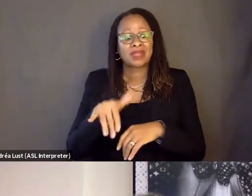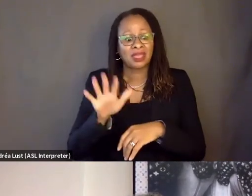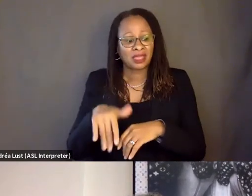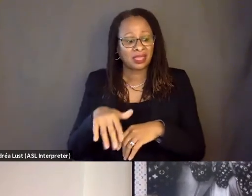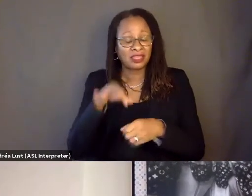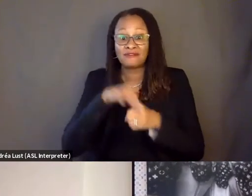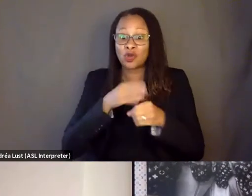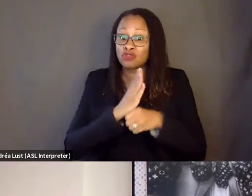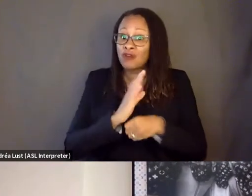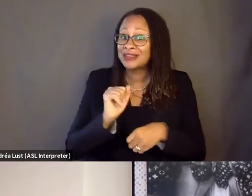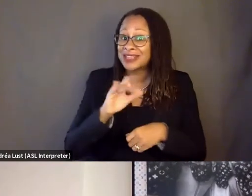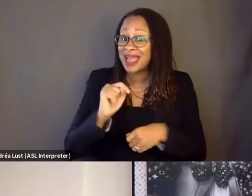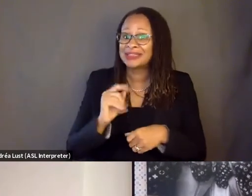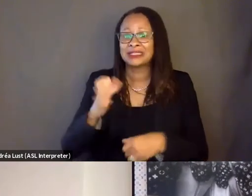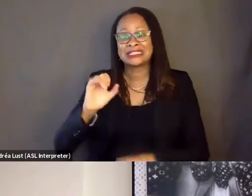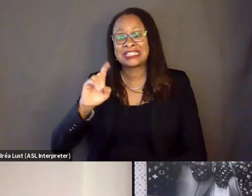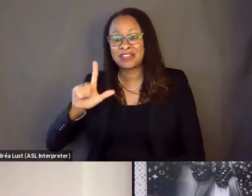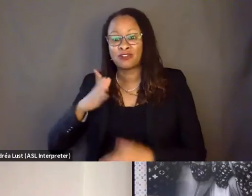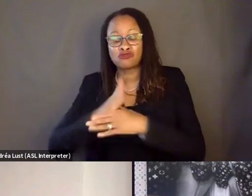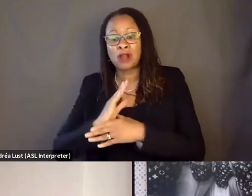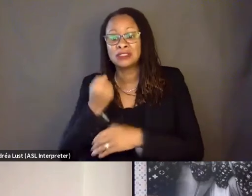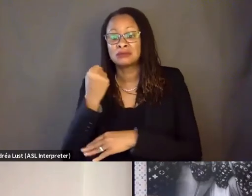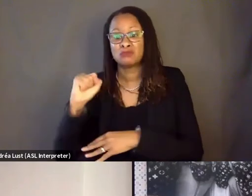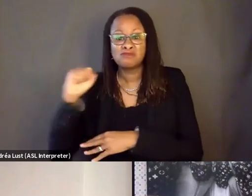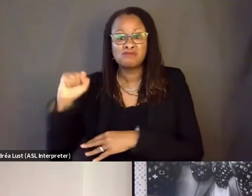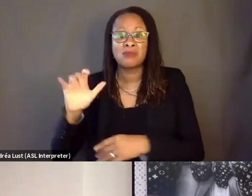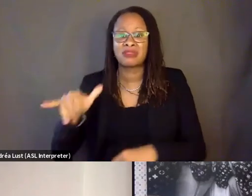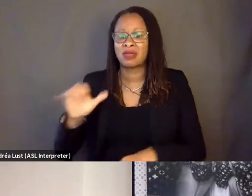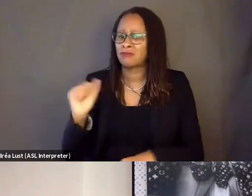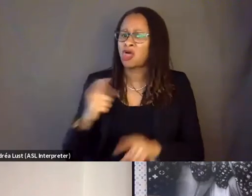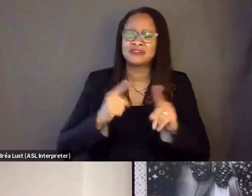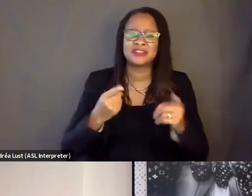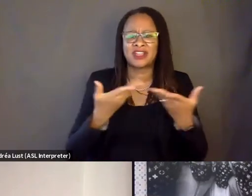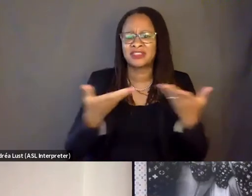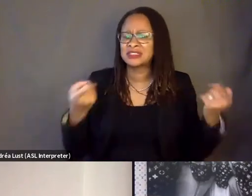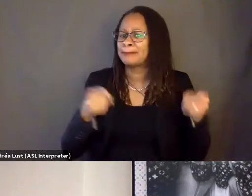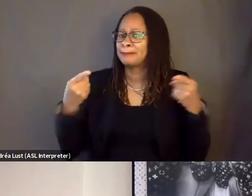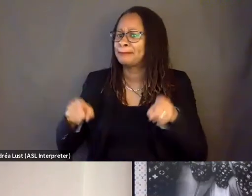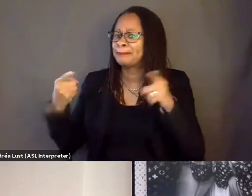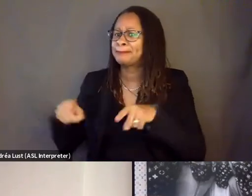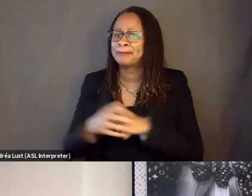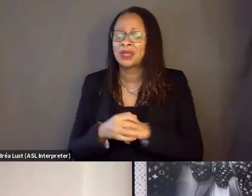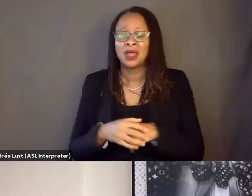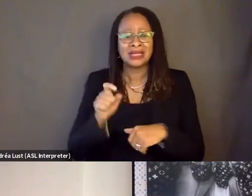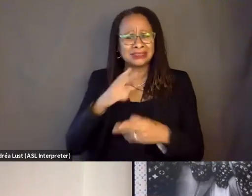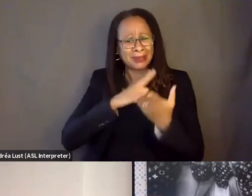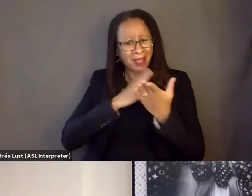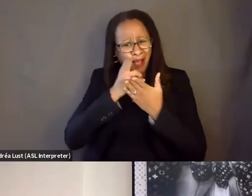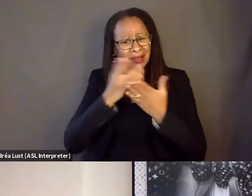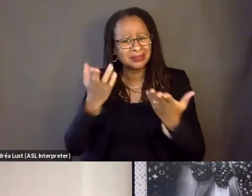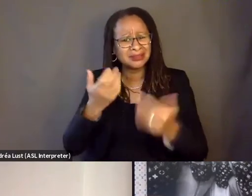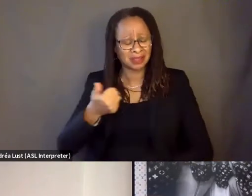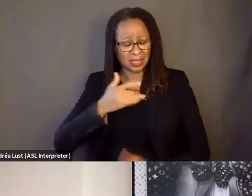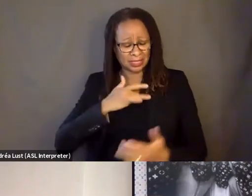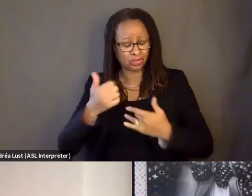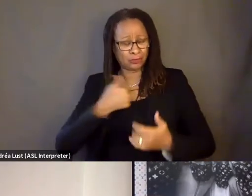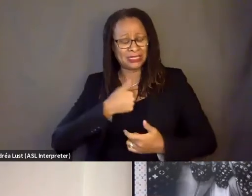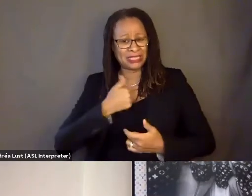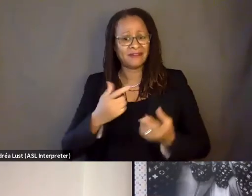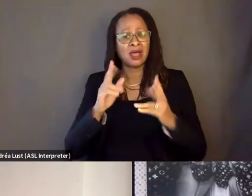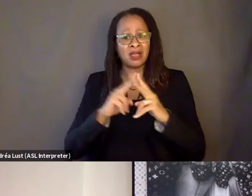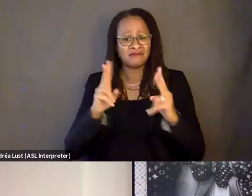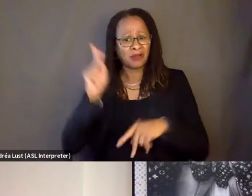the Civil Rights Movement, all of these different things that have occurred. I have to be honest, I consider myself a pretty politically aware